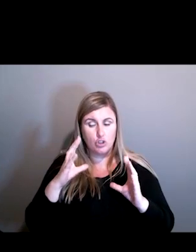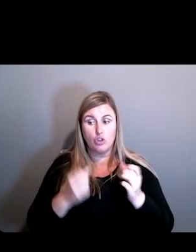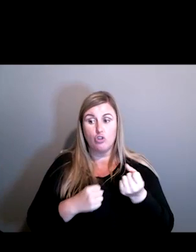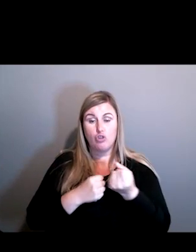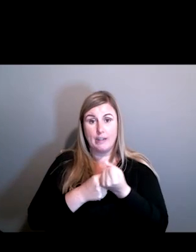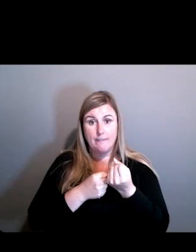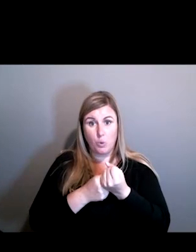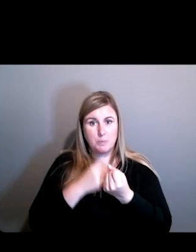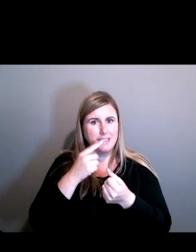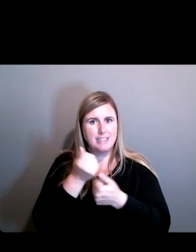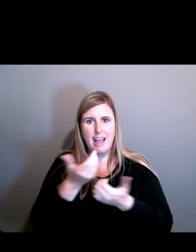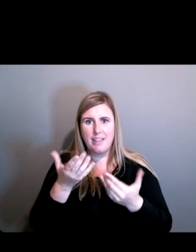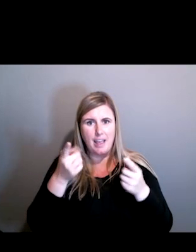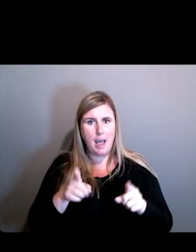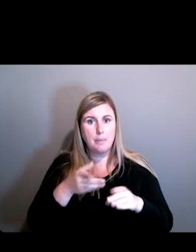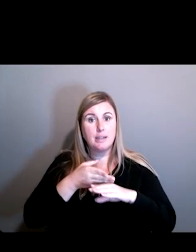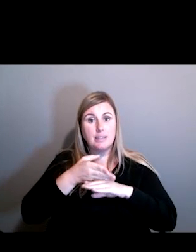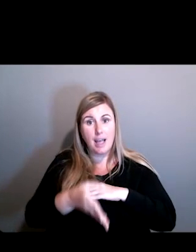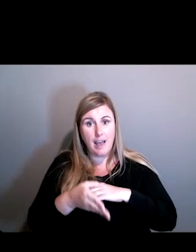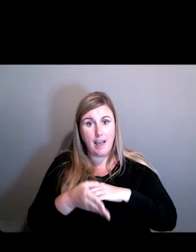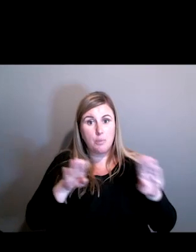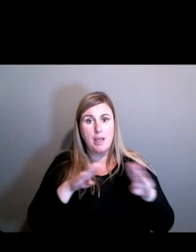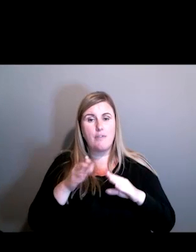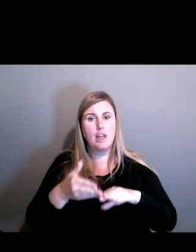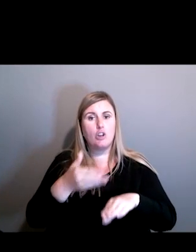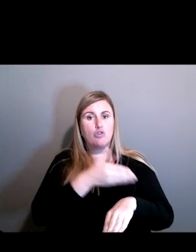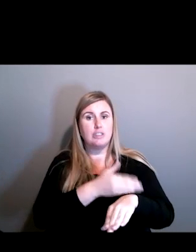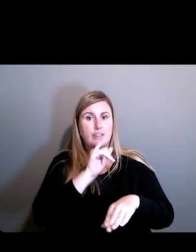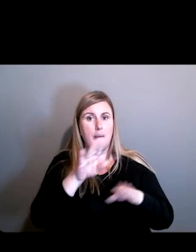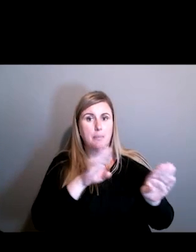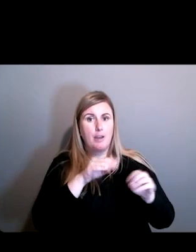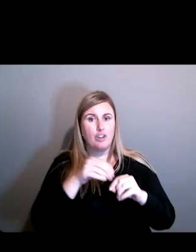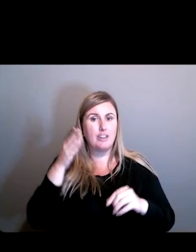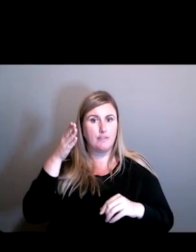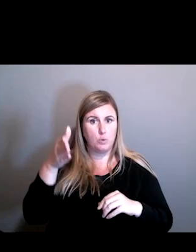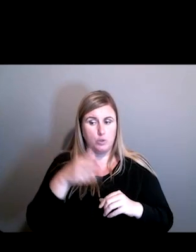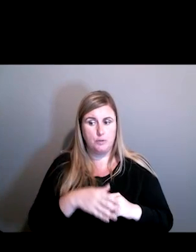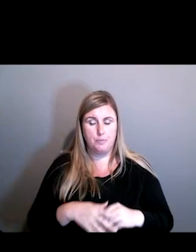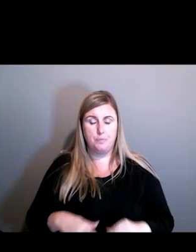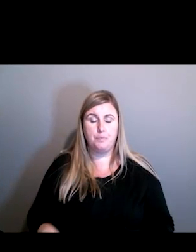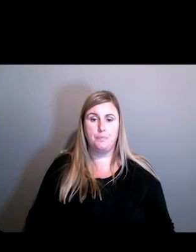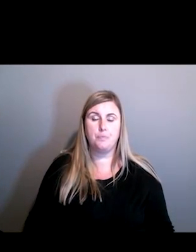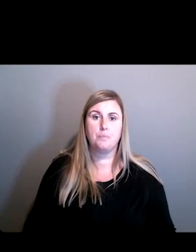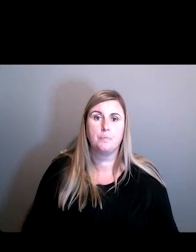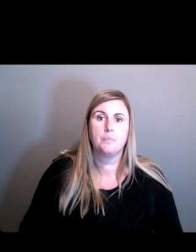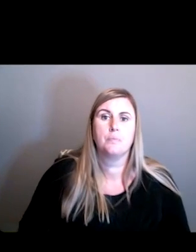better teachers. So reinforcement is anything that happens after a behavior that increases that behavior in the